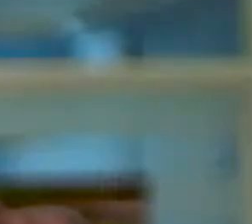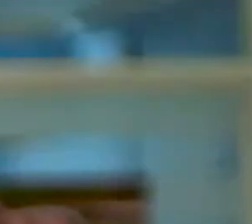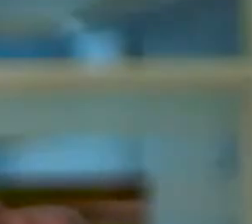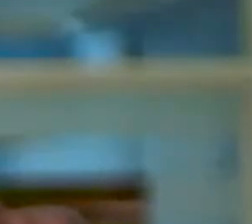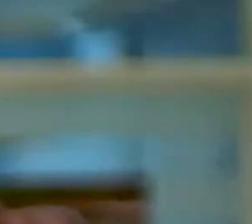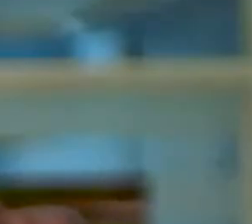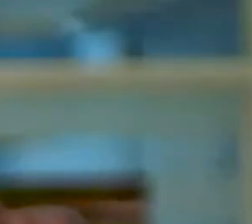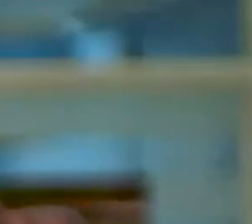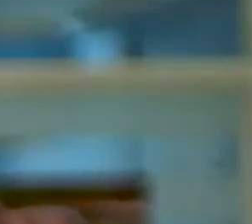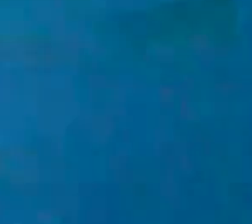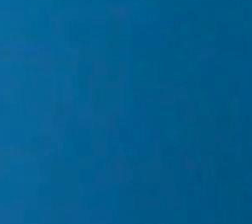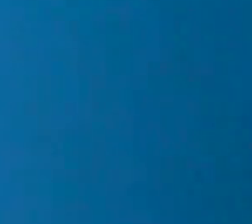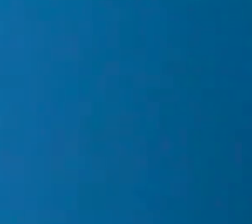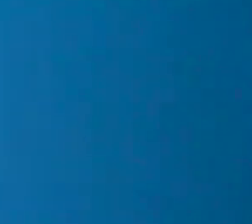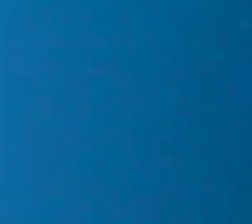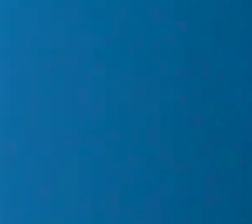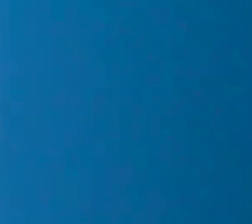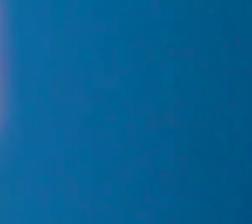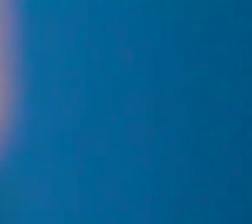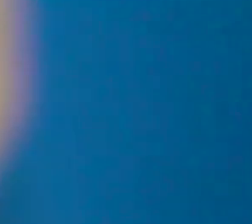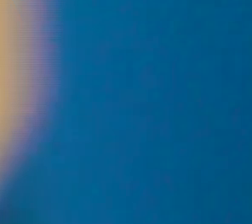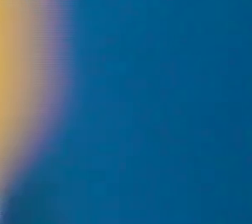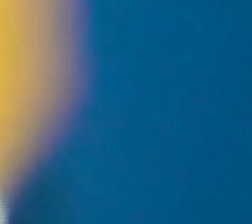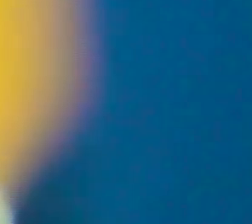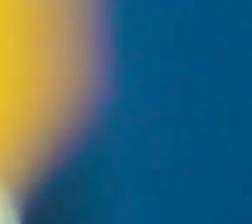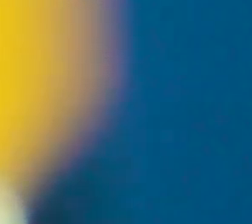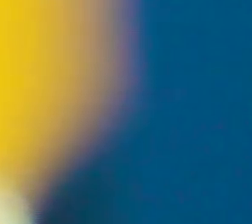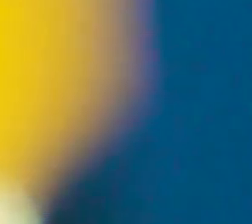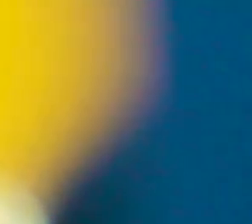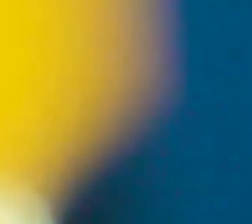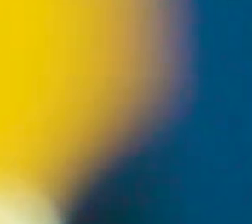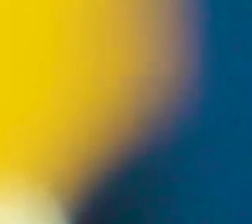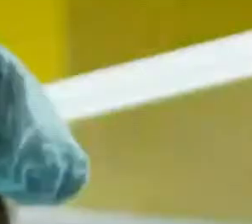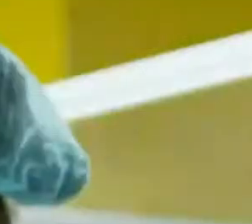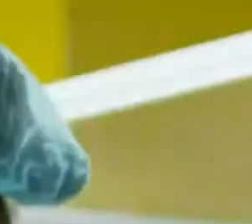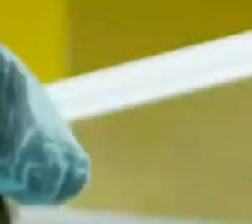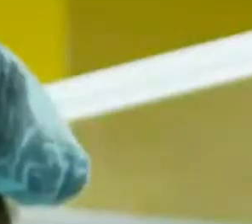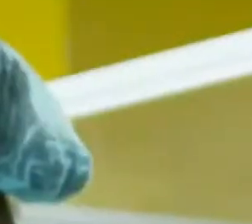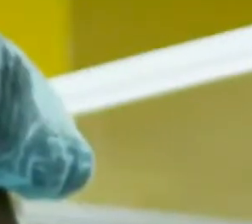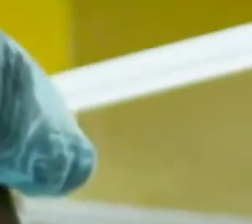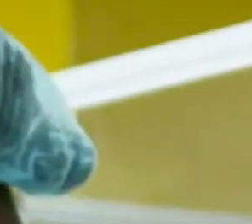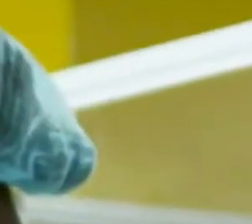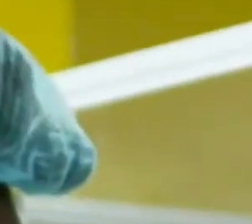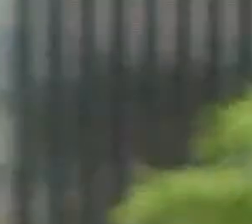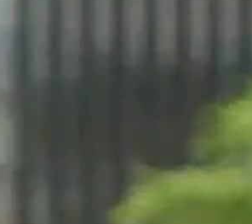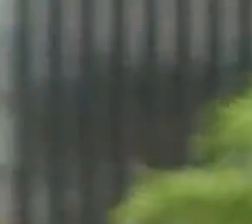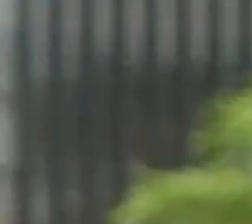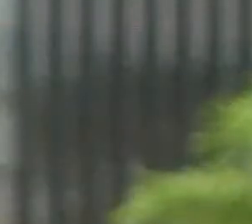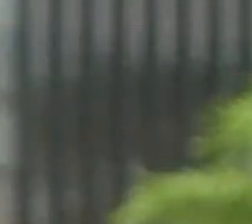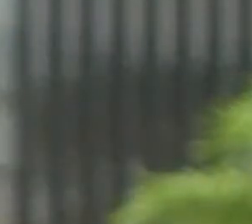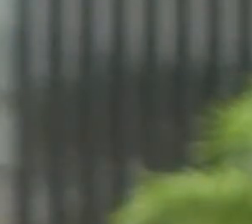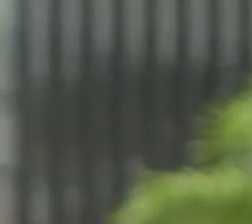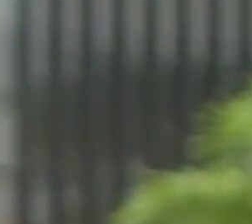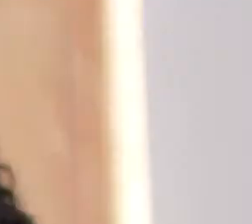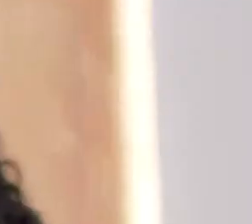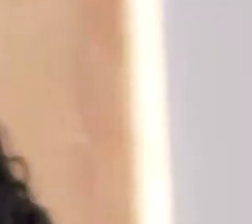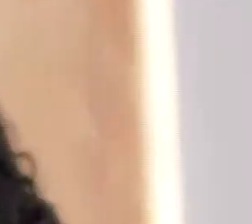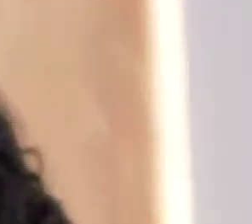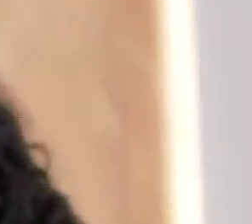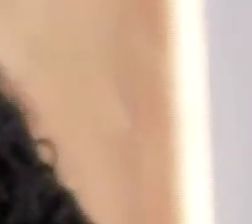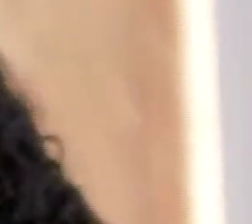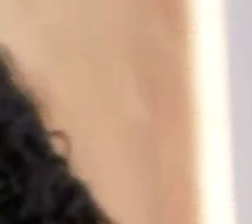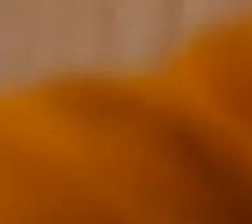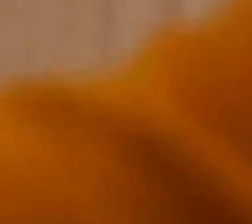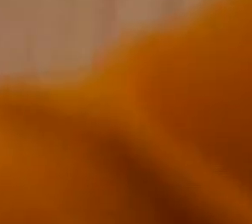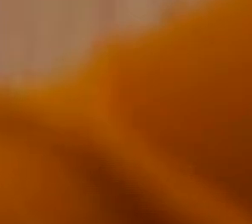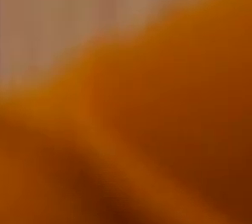My job is to ensure that every man, woman, and child maintain good health at all times. Our primary function is to